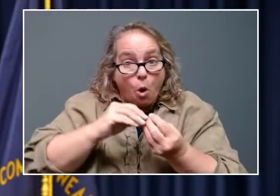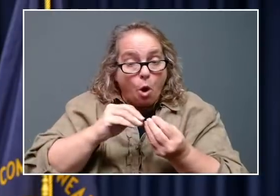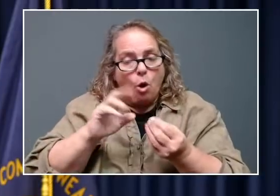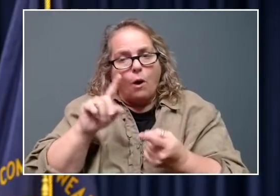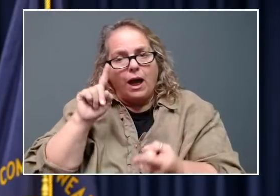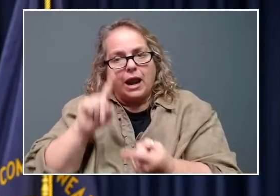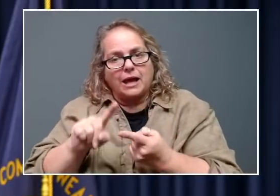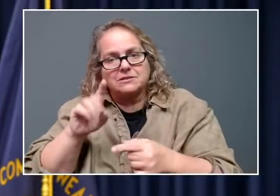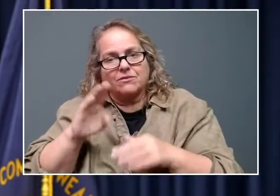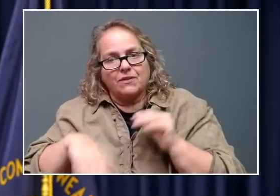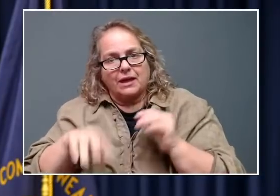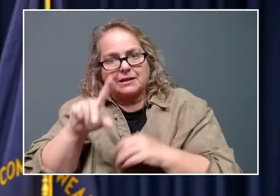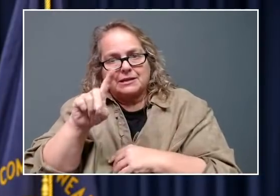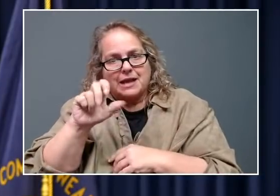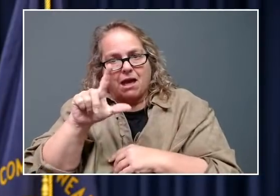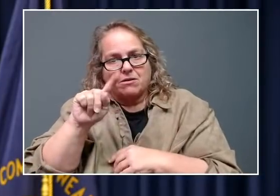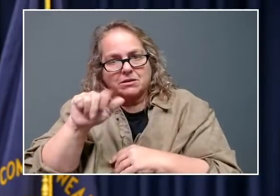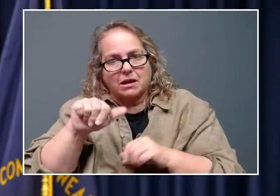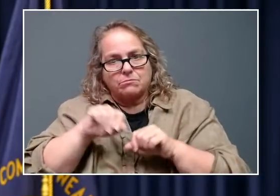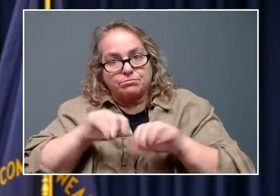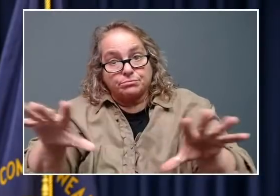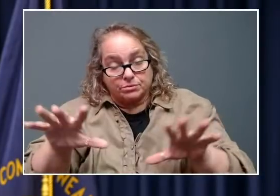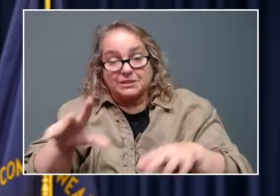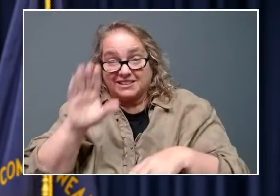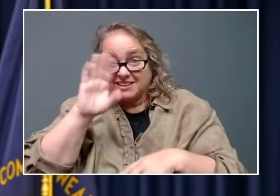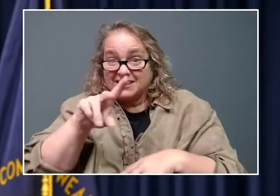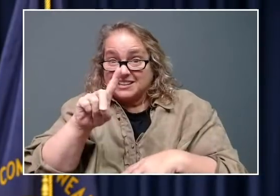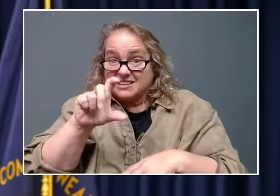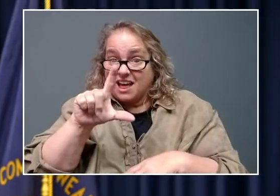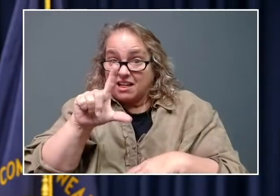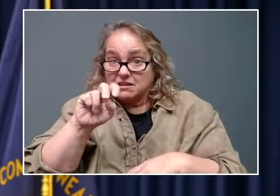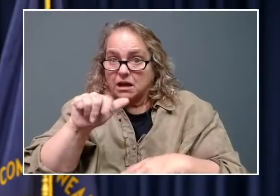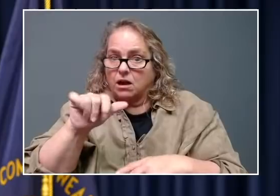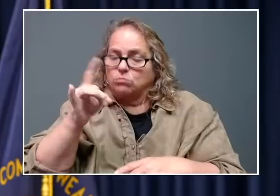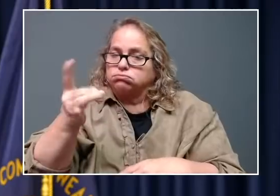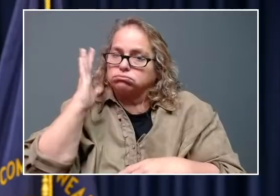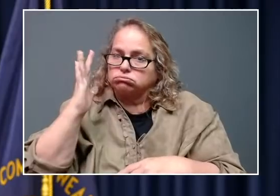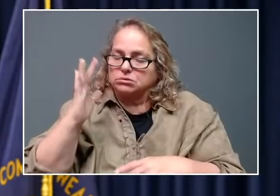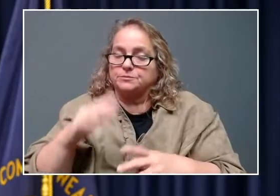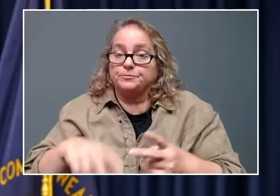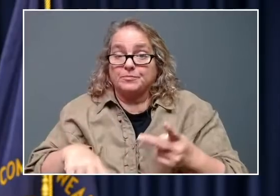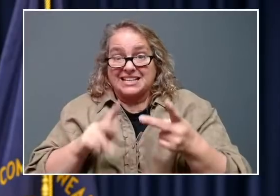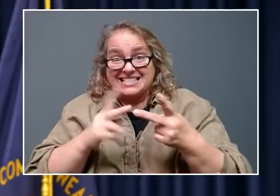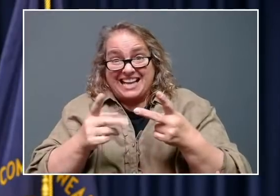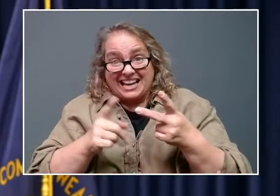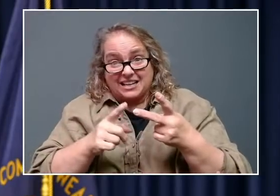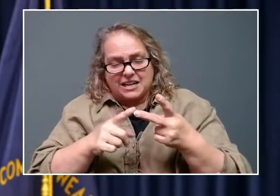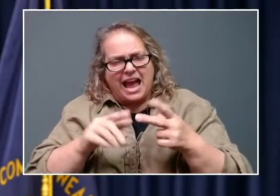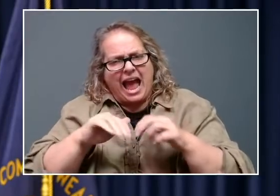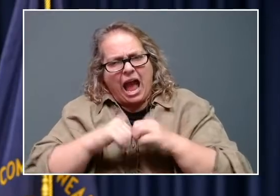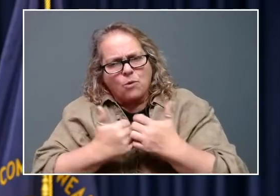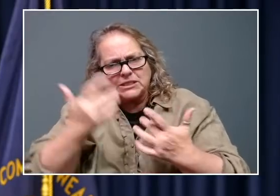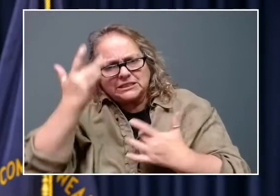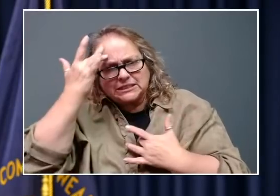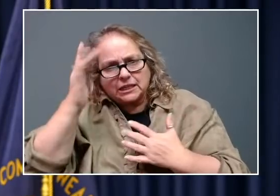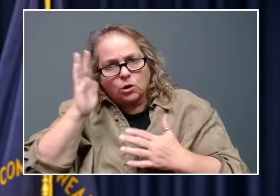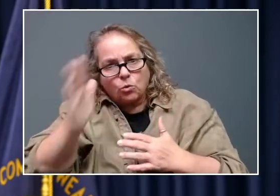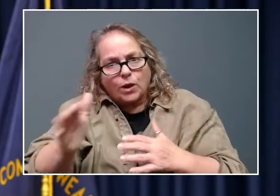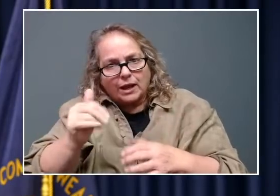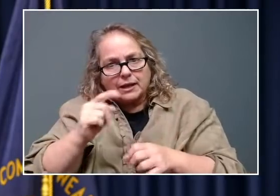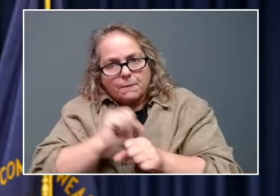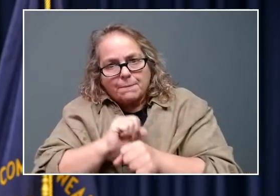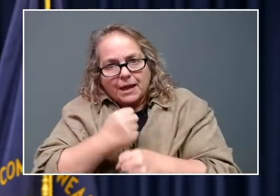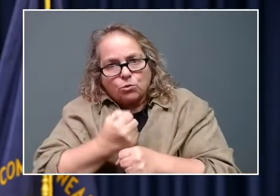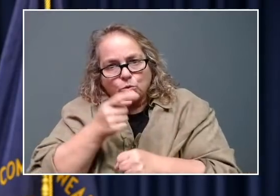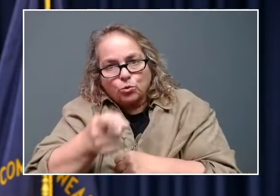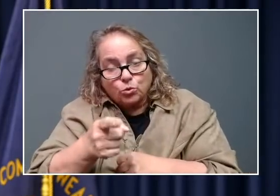very contagious? Number 2, how sick does it make you? And number 3 is how well do the